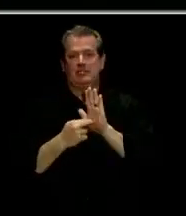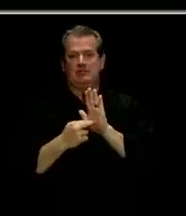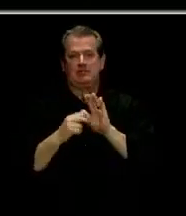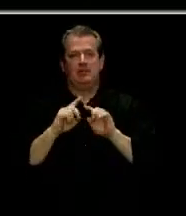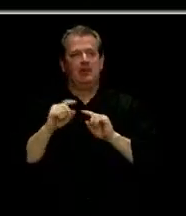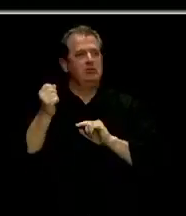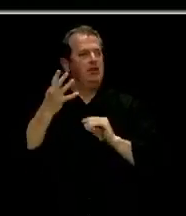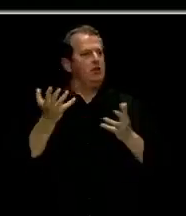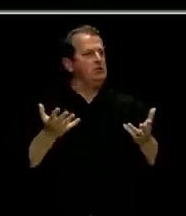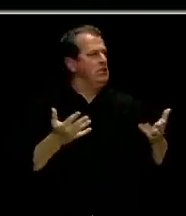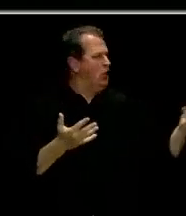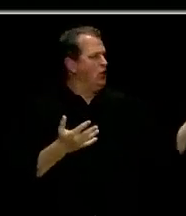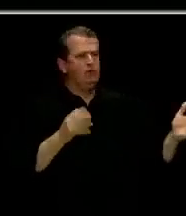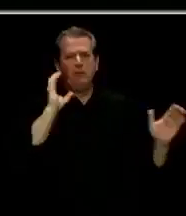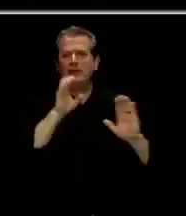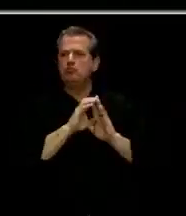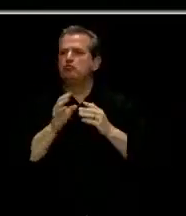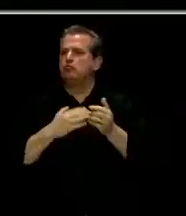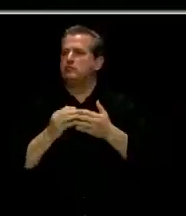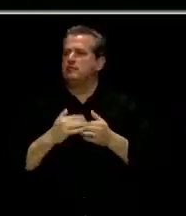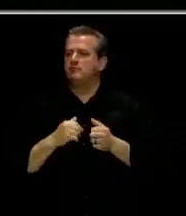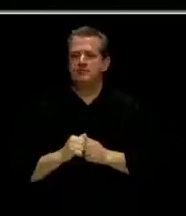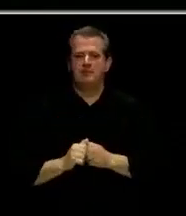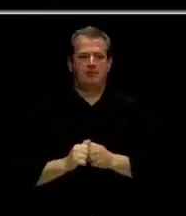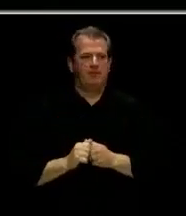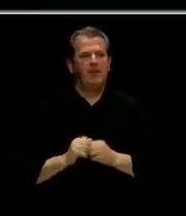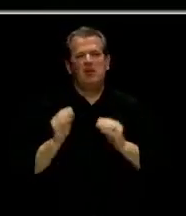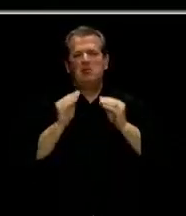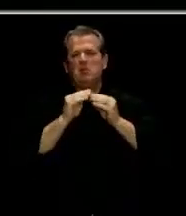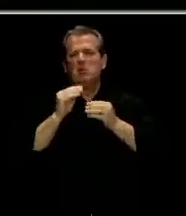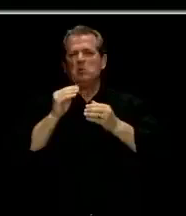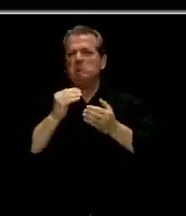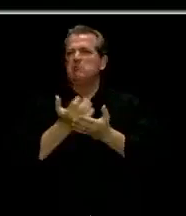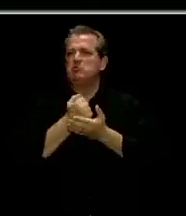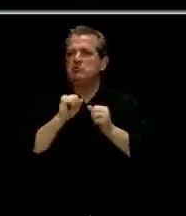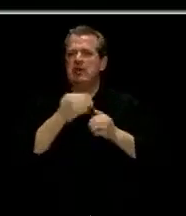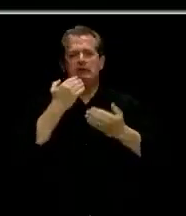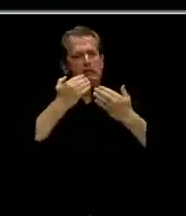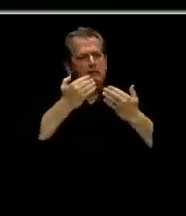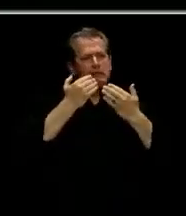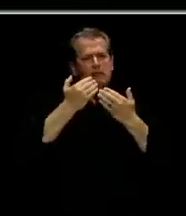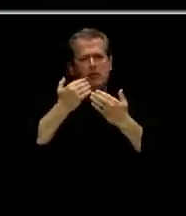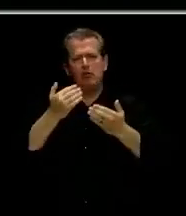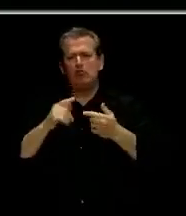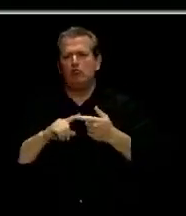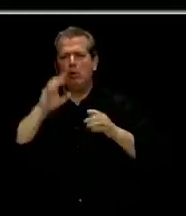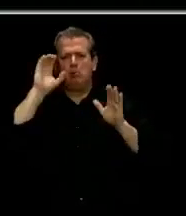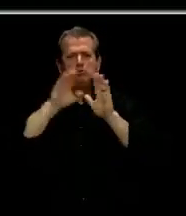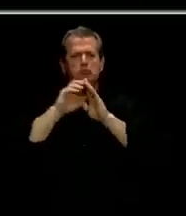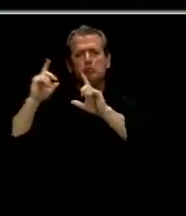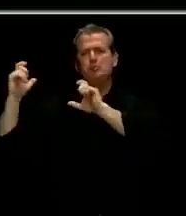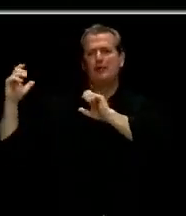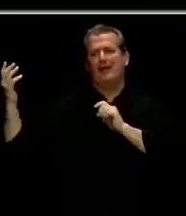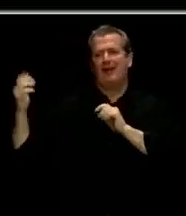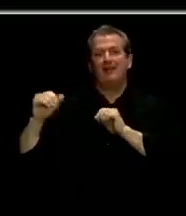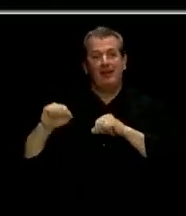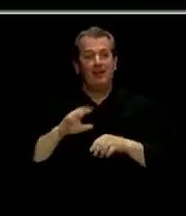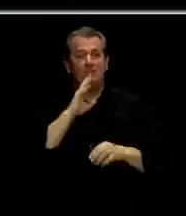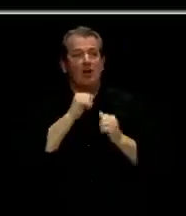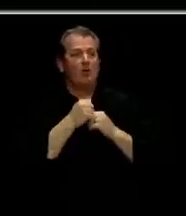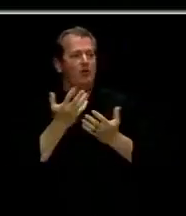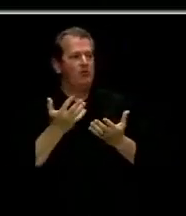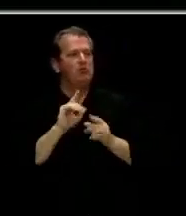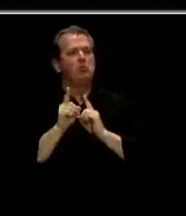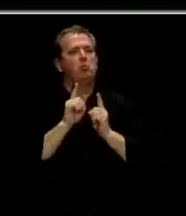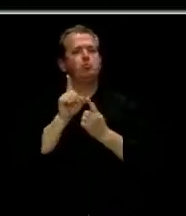to keep them around for pictures and everything, and there will be more opportunity for you to thank them, take your picture with them, talk to them a little bit more on a more